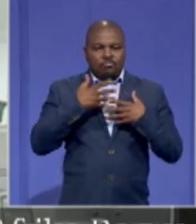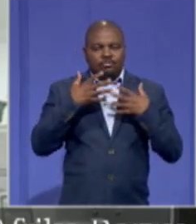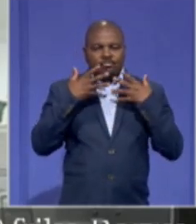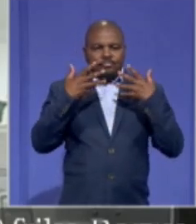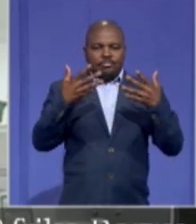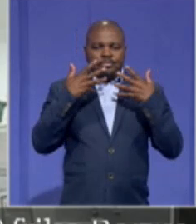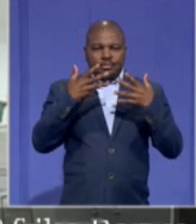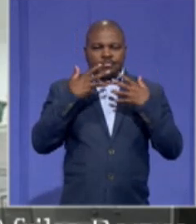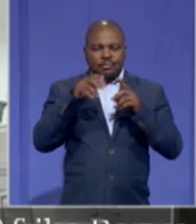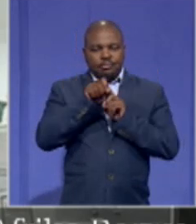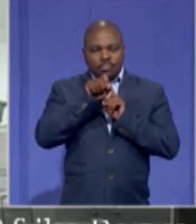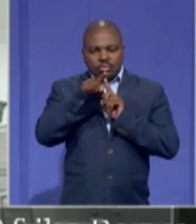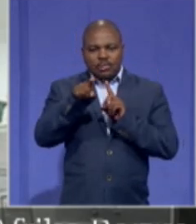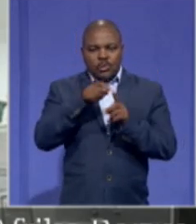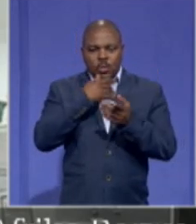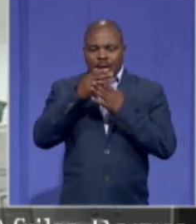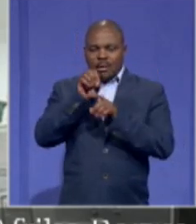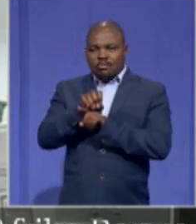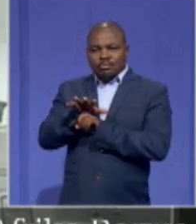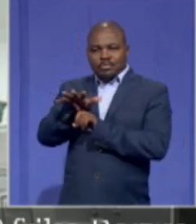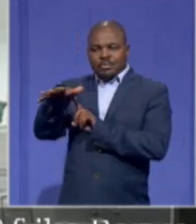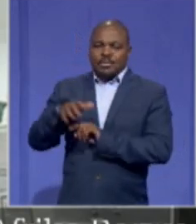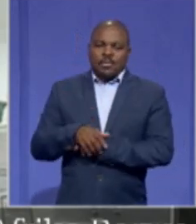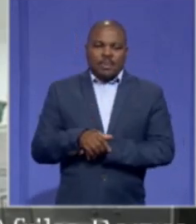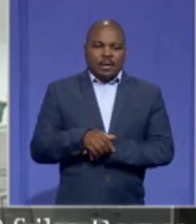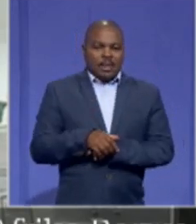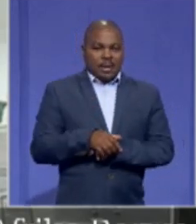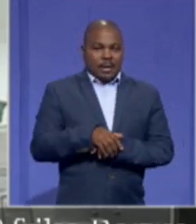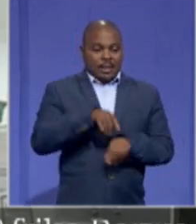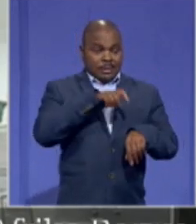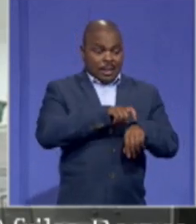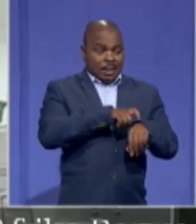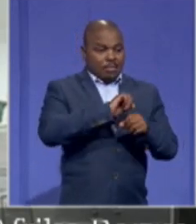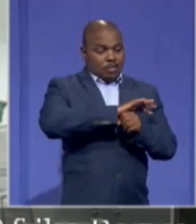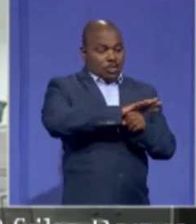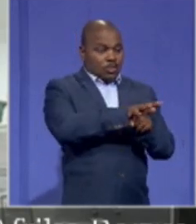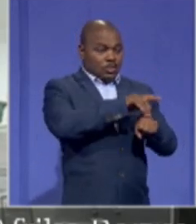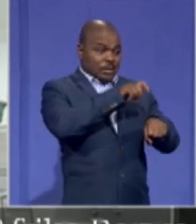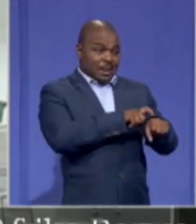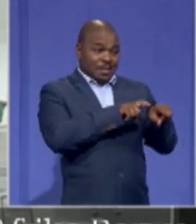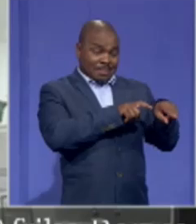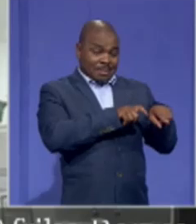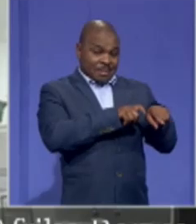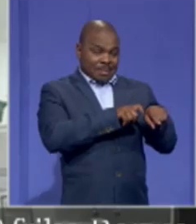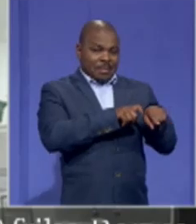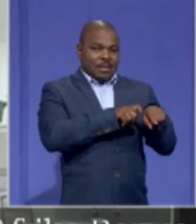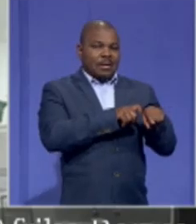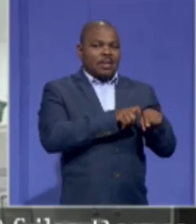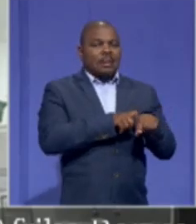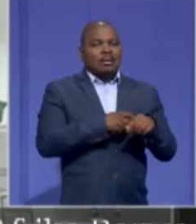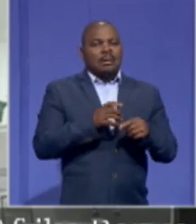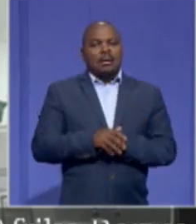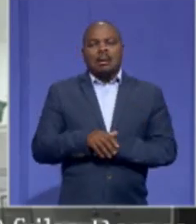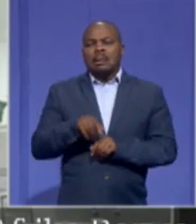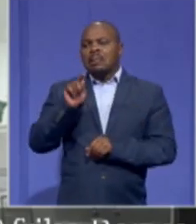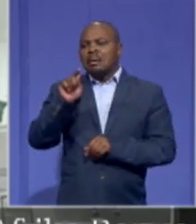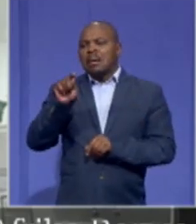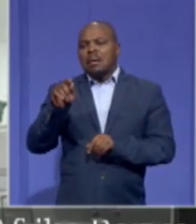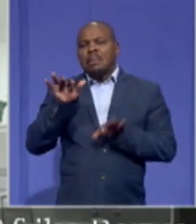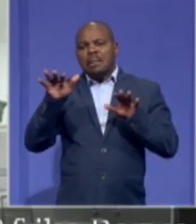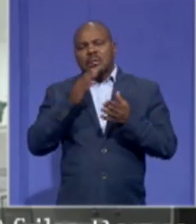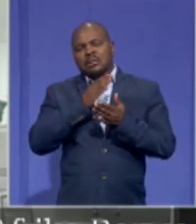droplets, and it's not very infectious. And what happened during the SARS-CoV-2 pandemic was that the non-pharmaceutical